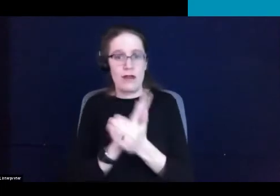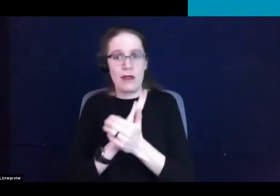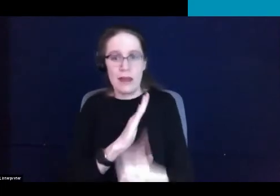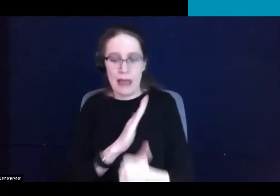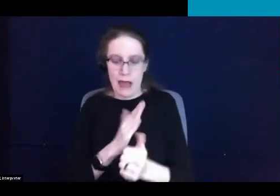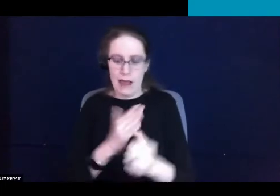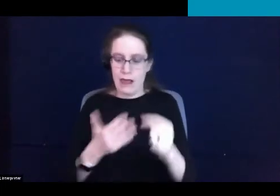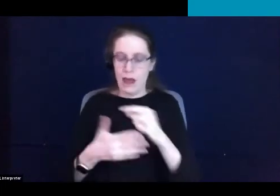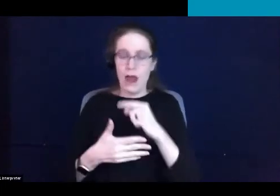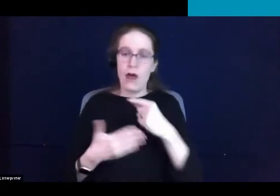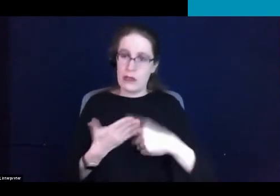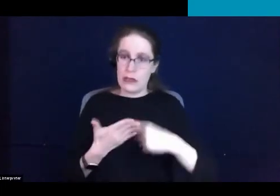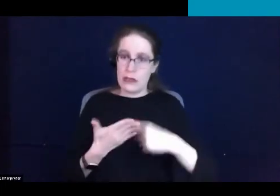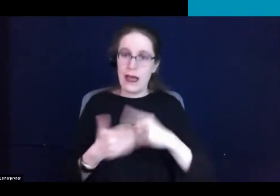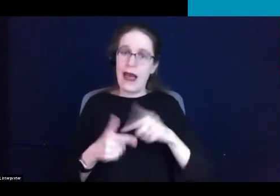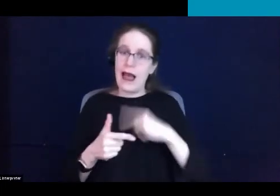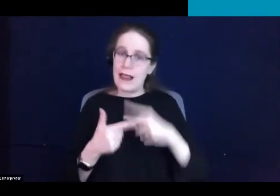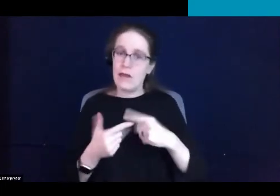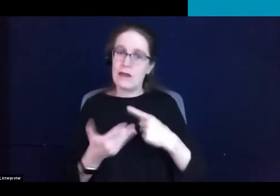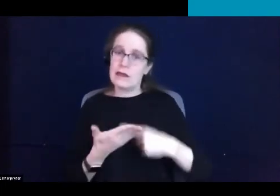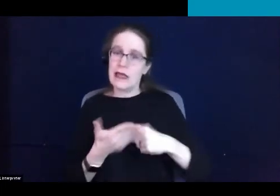we provide emotional support.